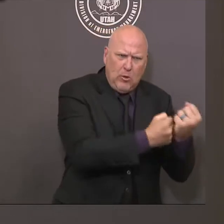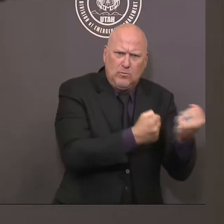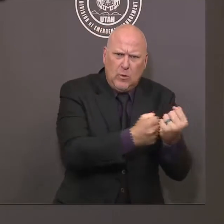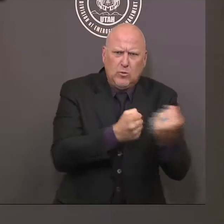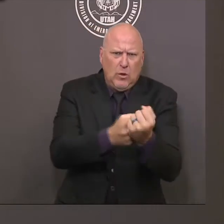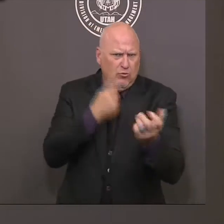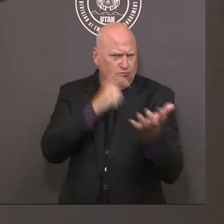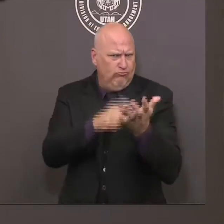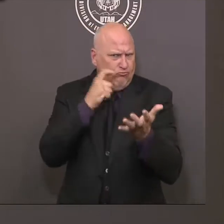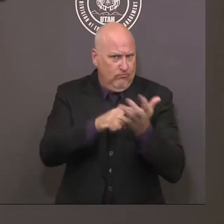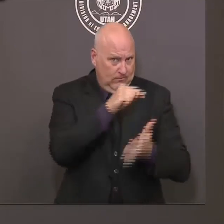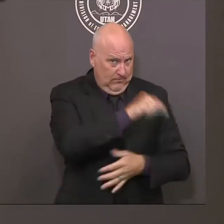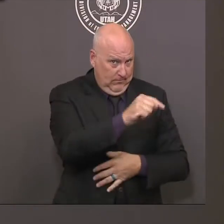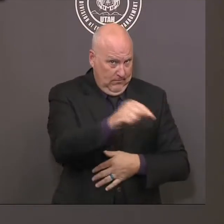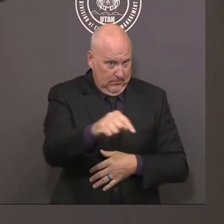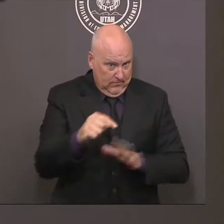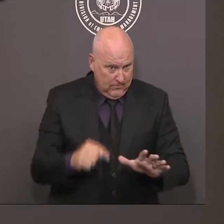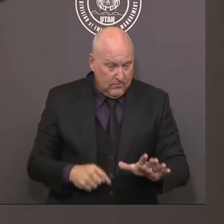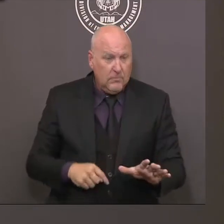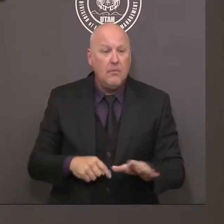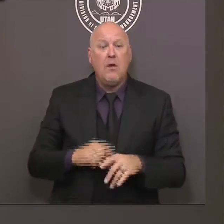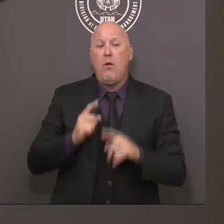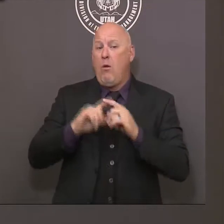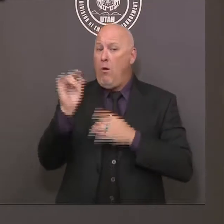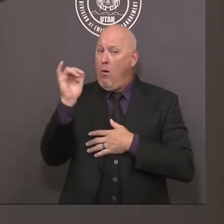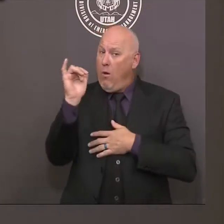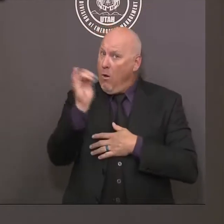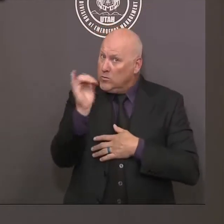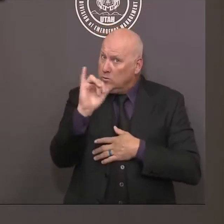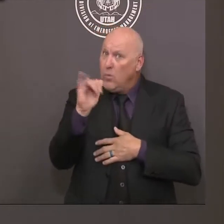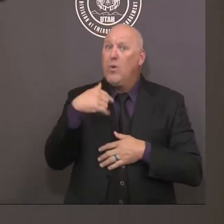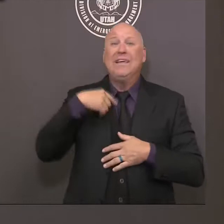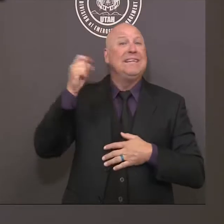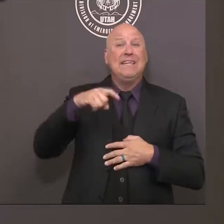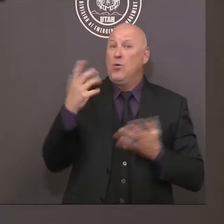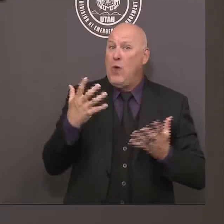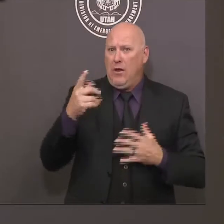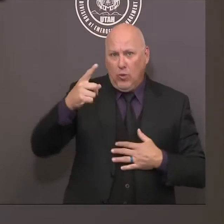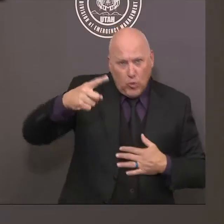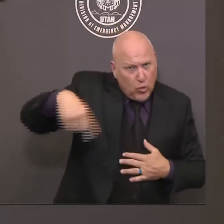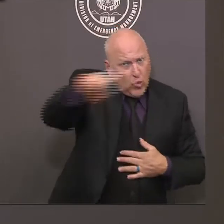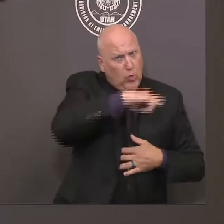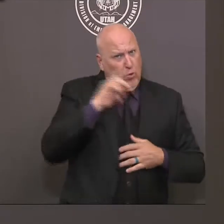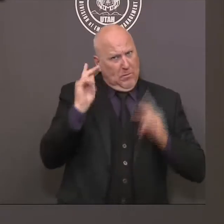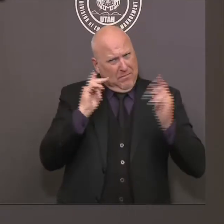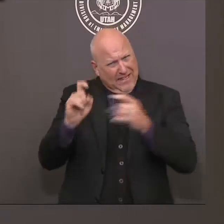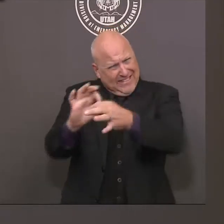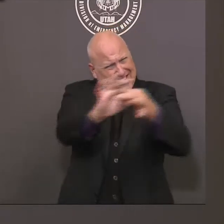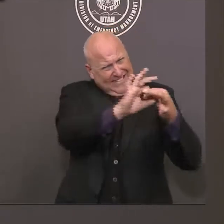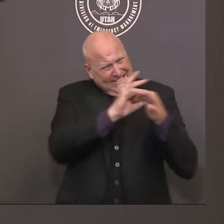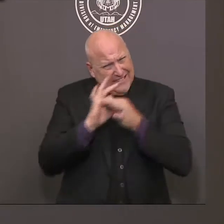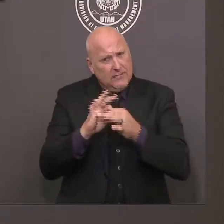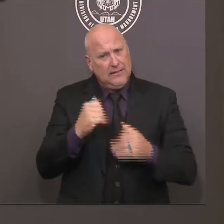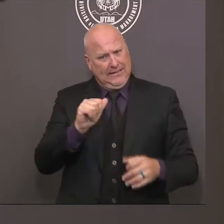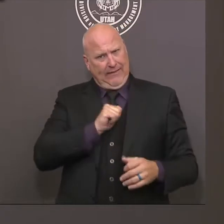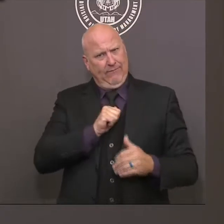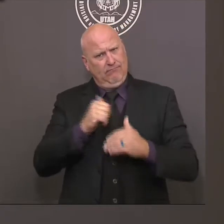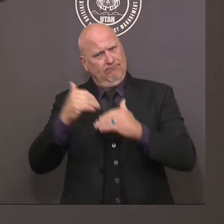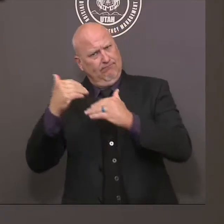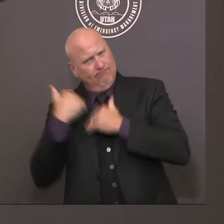continue to take personal responsibility on the directions that are being asked of them. In fact, public health guidance,